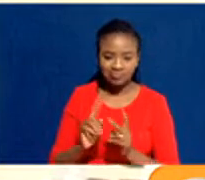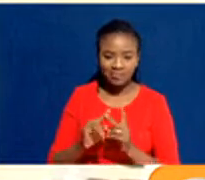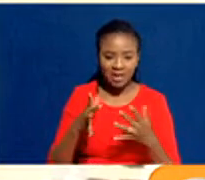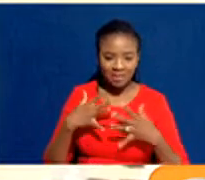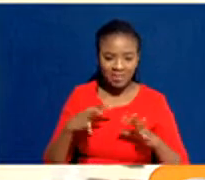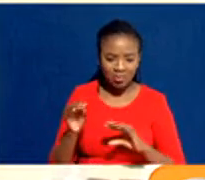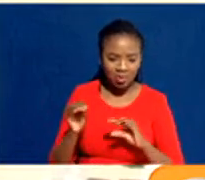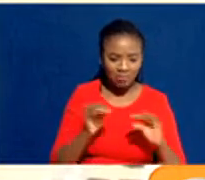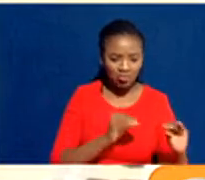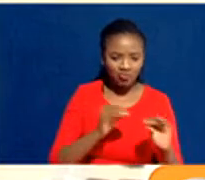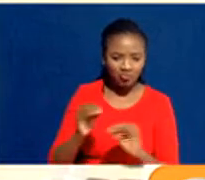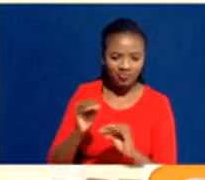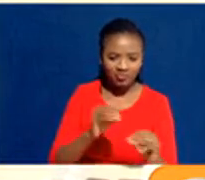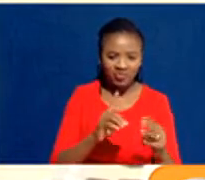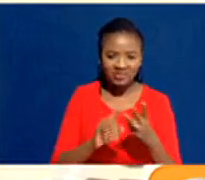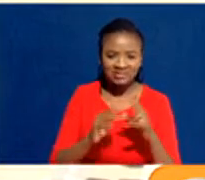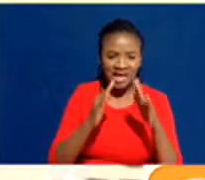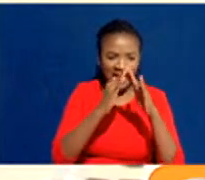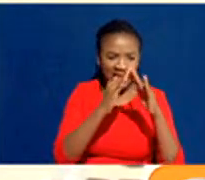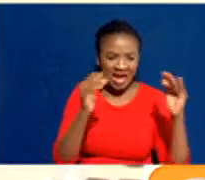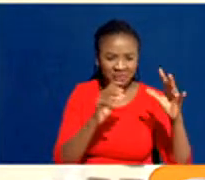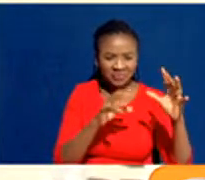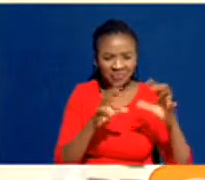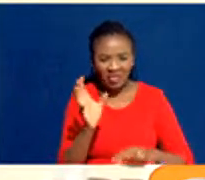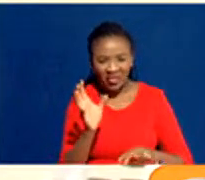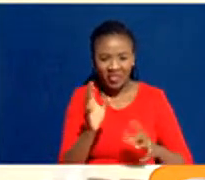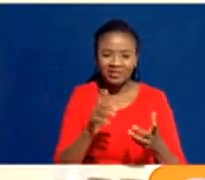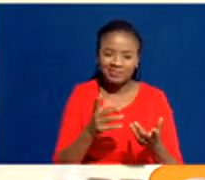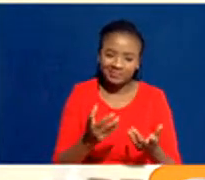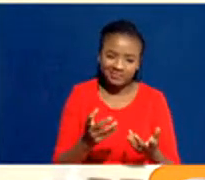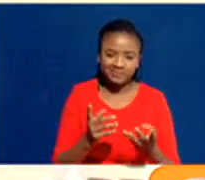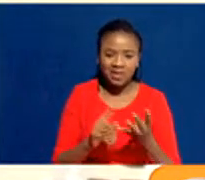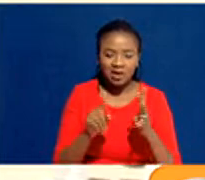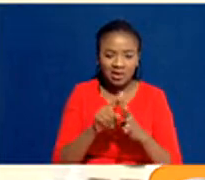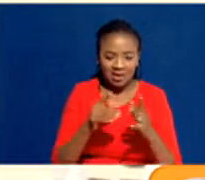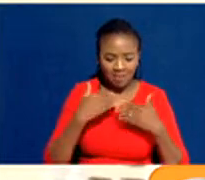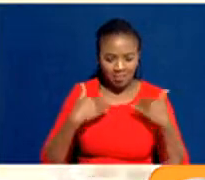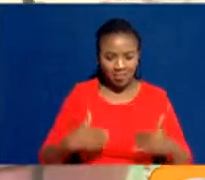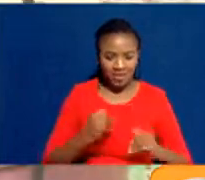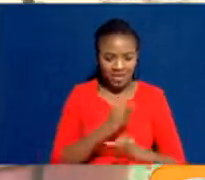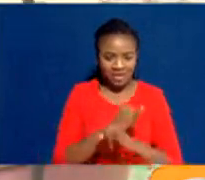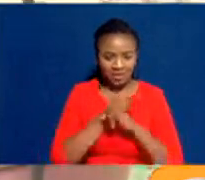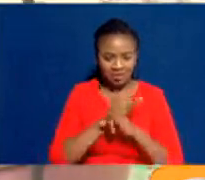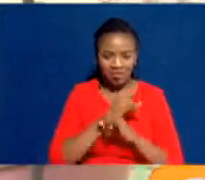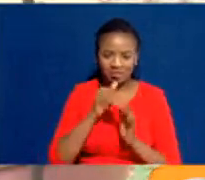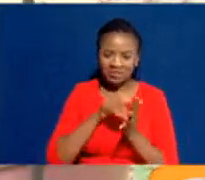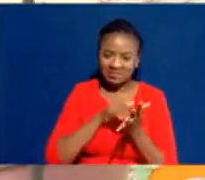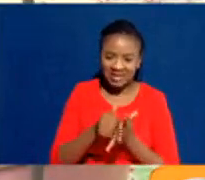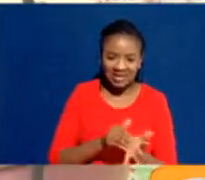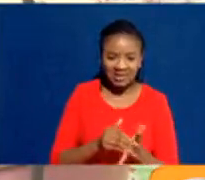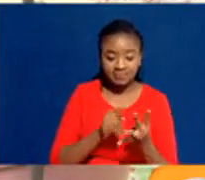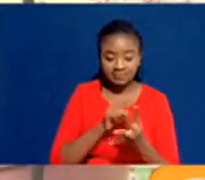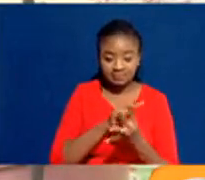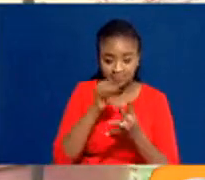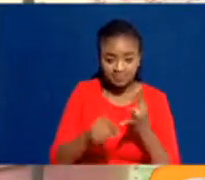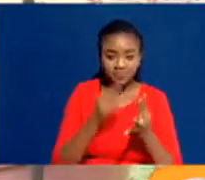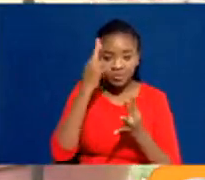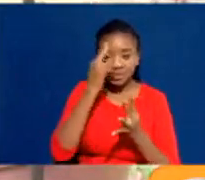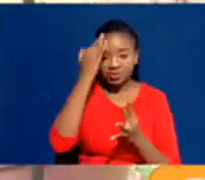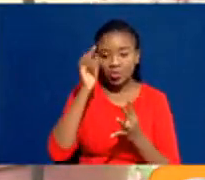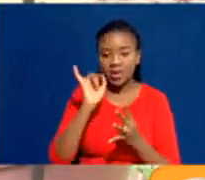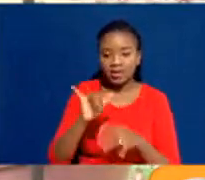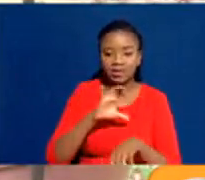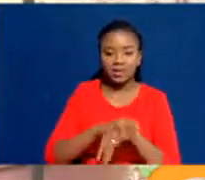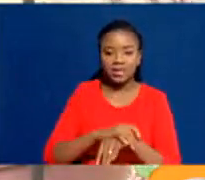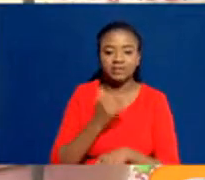displacement, poor housing and a weak immune system. Experts from the Drug for Neglected Disease Initiative are imploring